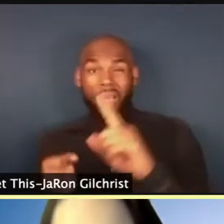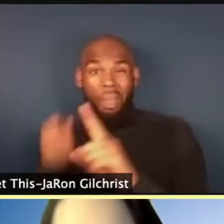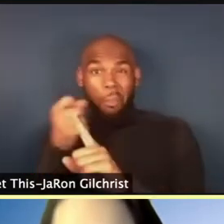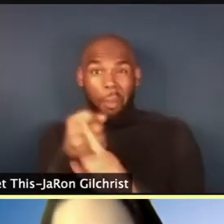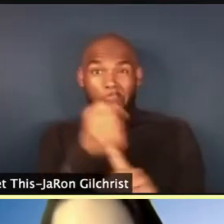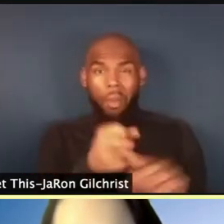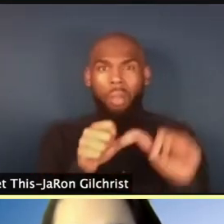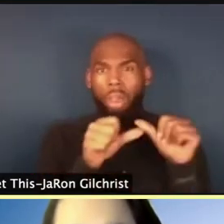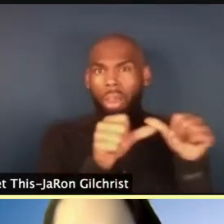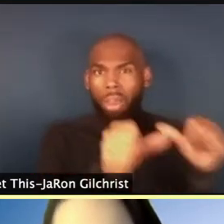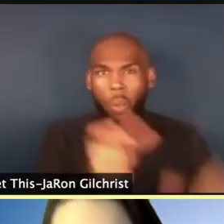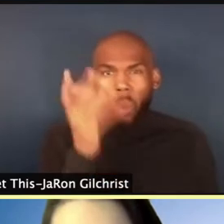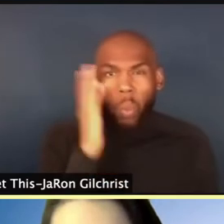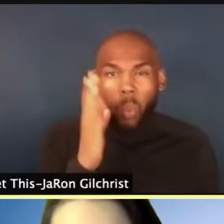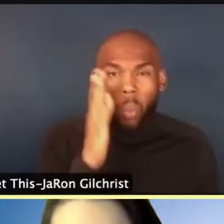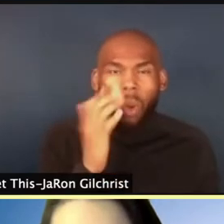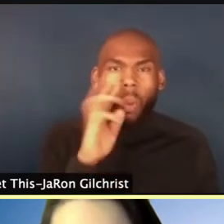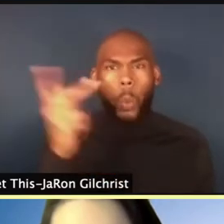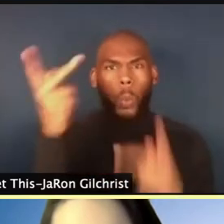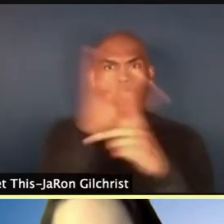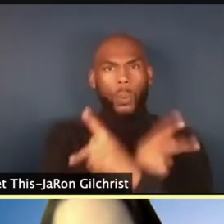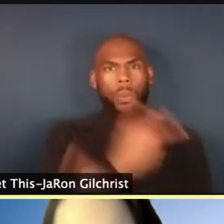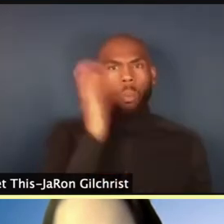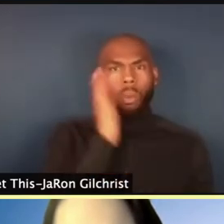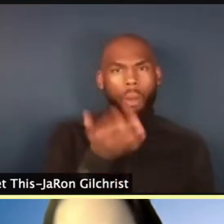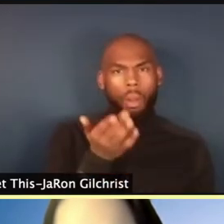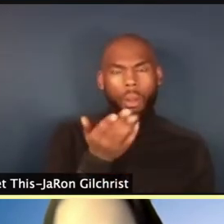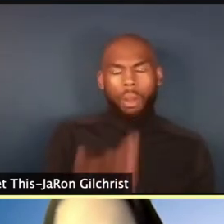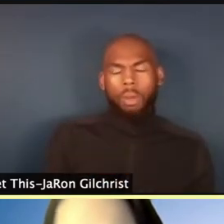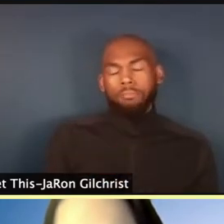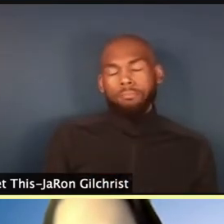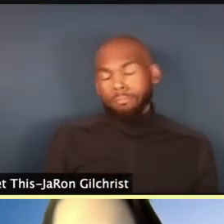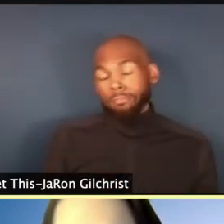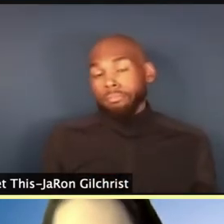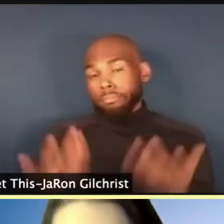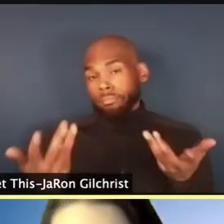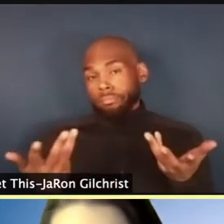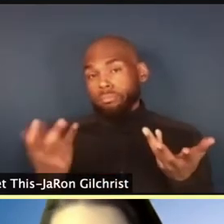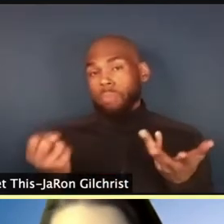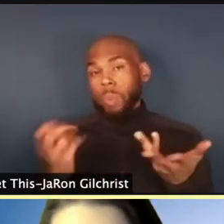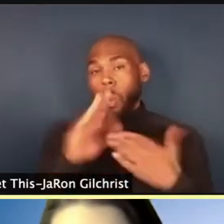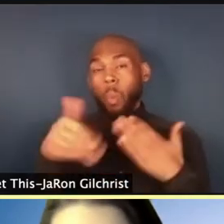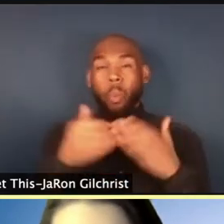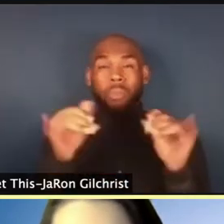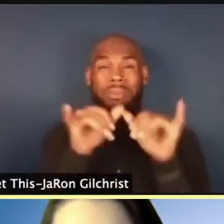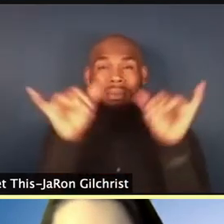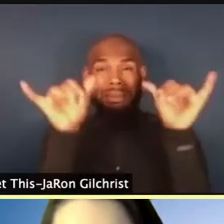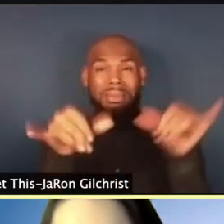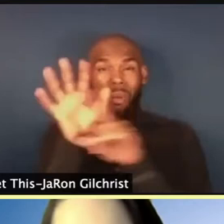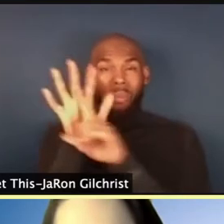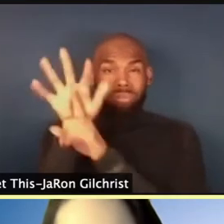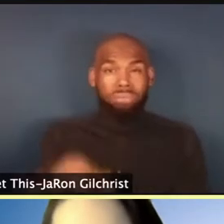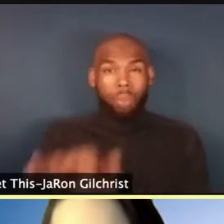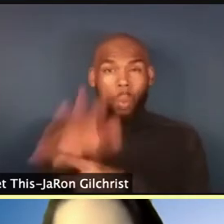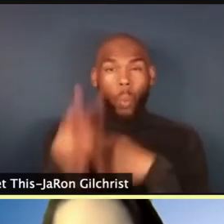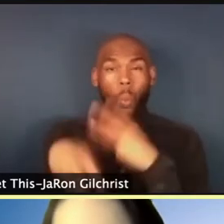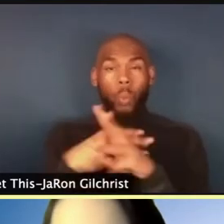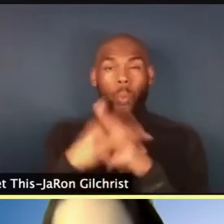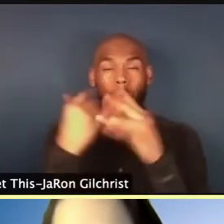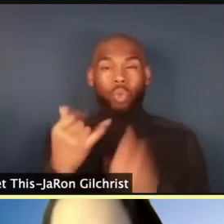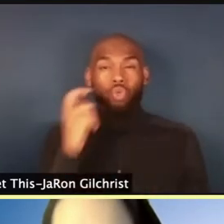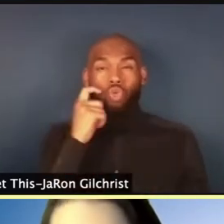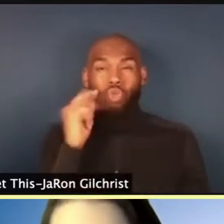At worst, they'll be exacerbated. So all of the systems of oppression that exist in the world, racism,